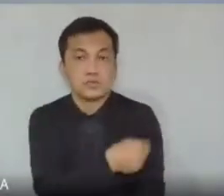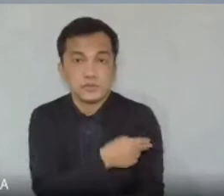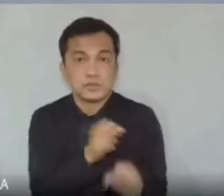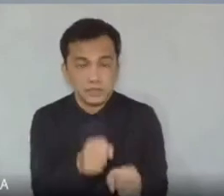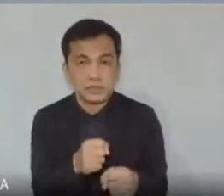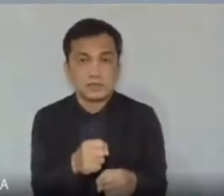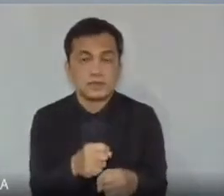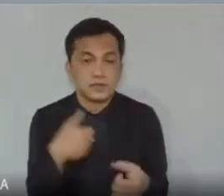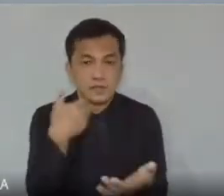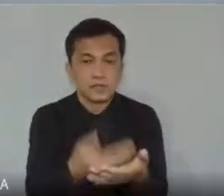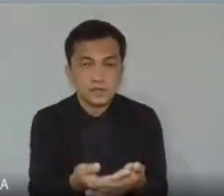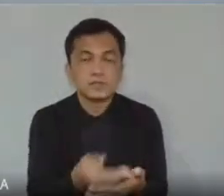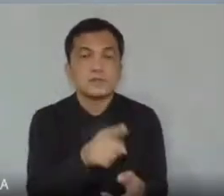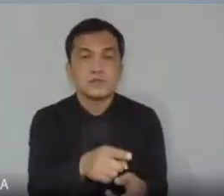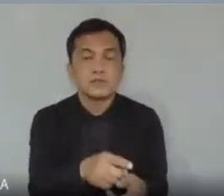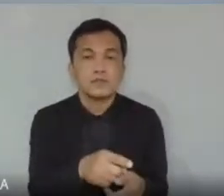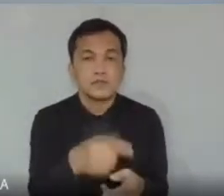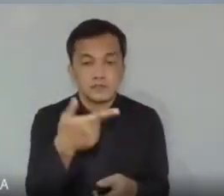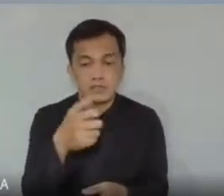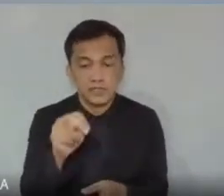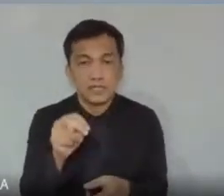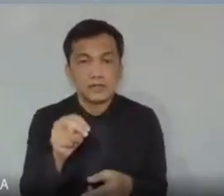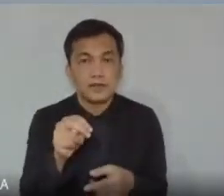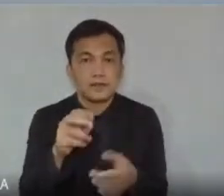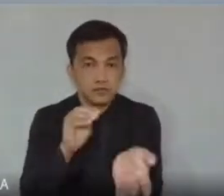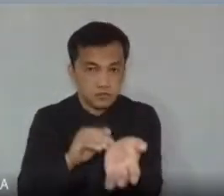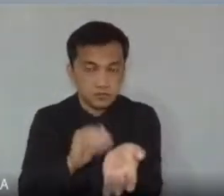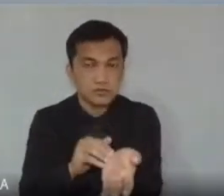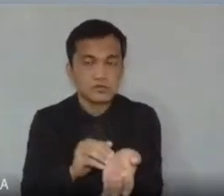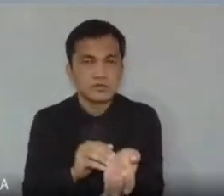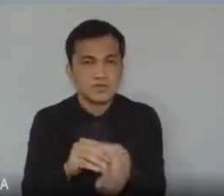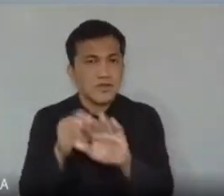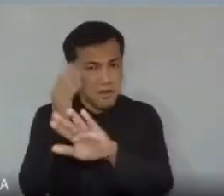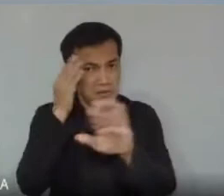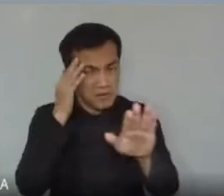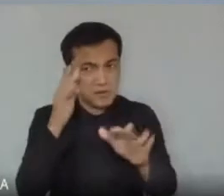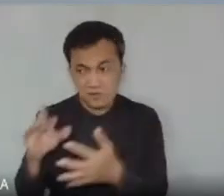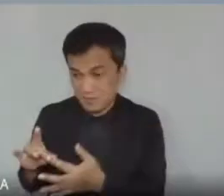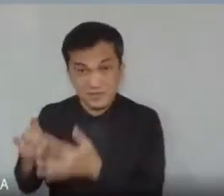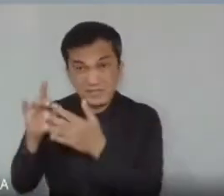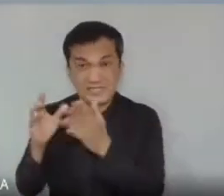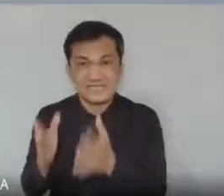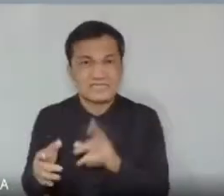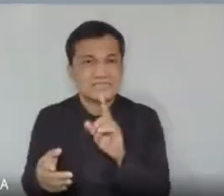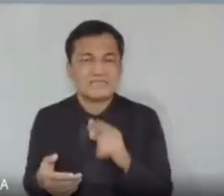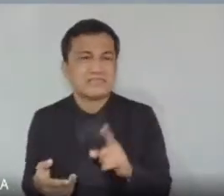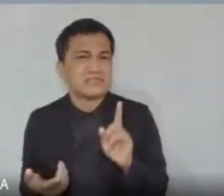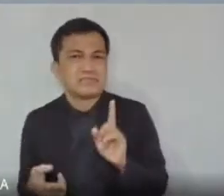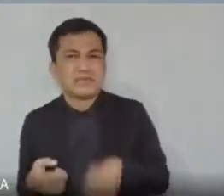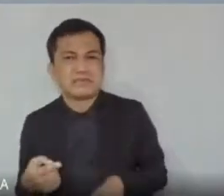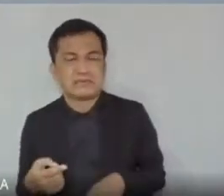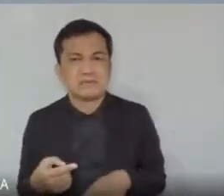to travel to these far-flung areas. Hence, we did provide for the telemedicine equipment. Initially, we used it for